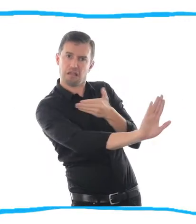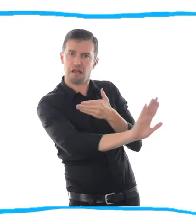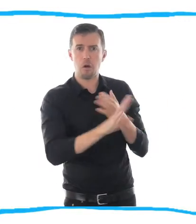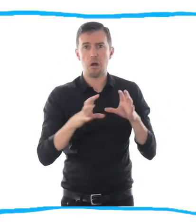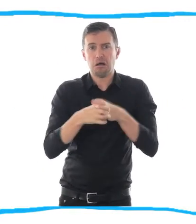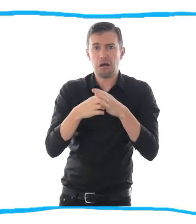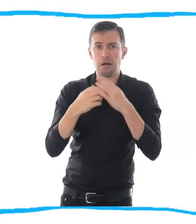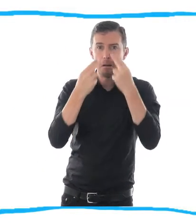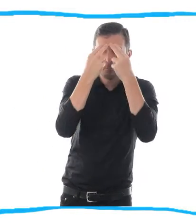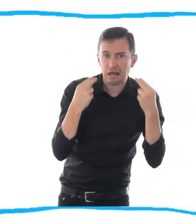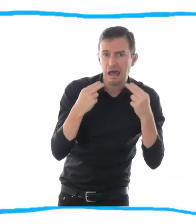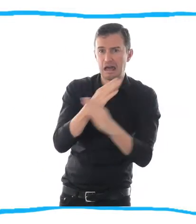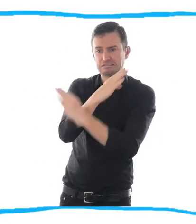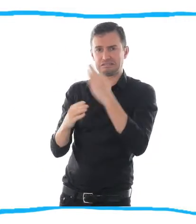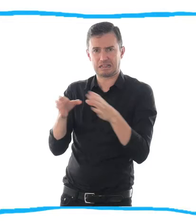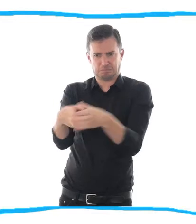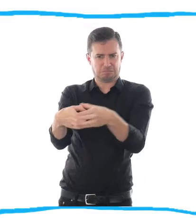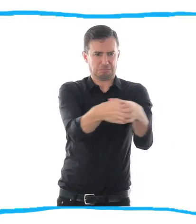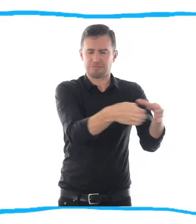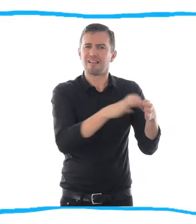all persons with disabilities are the same.